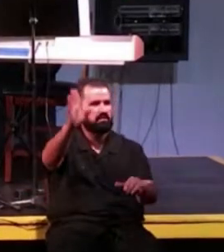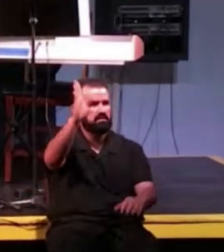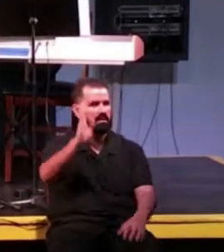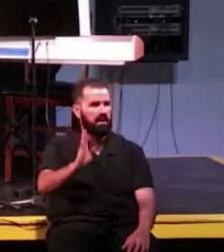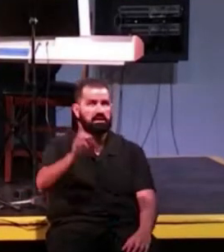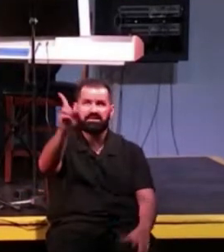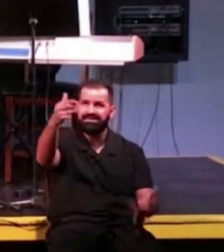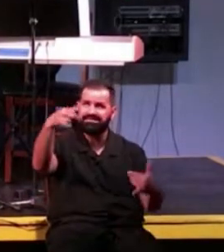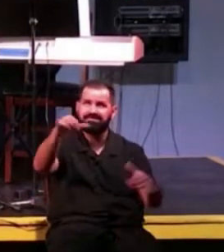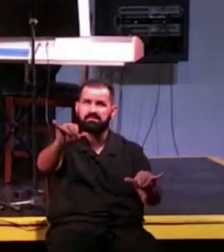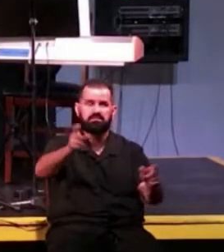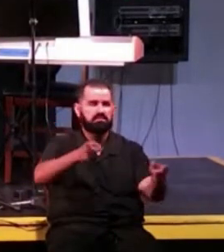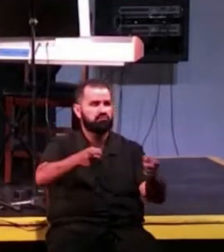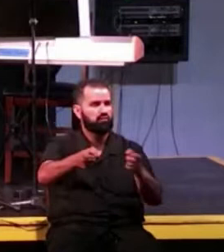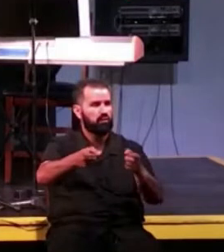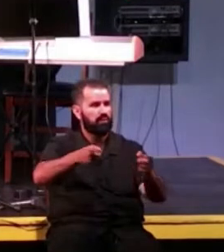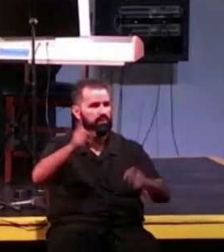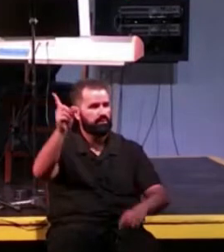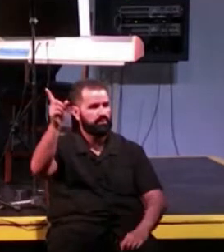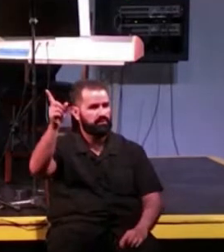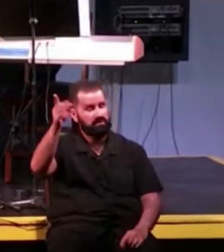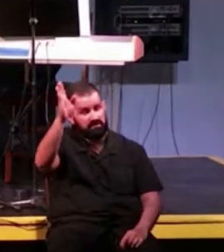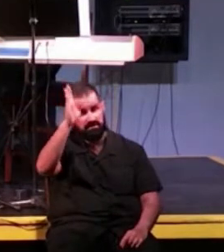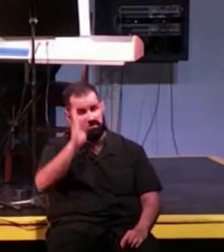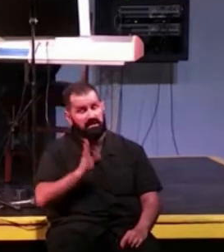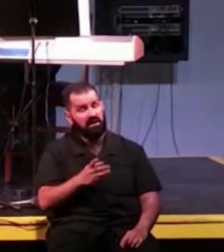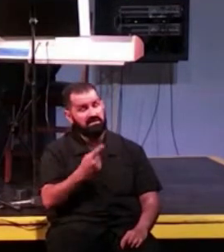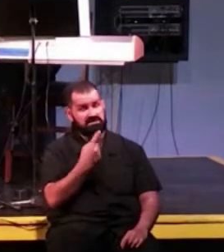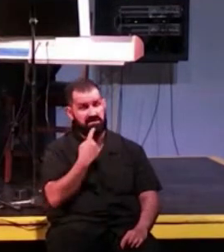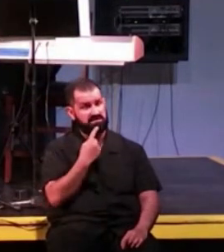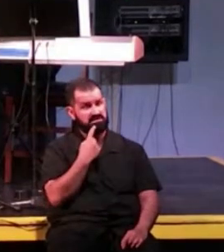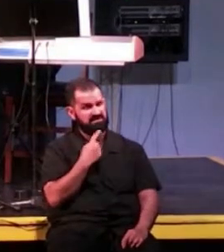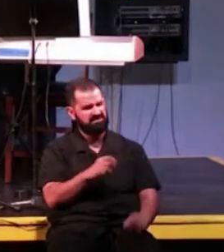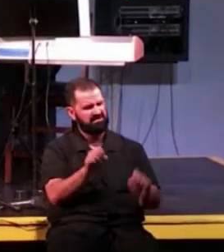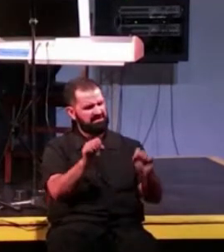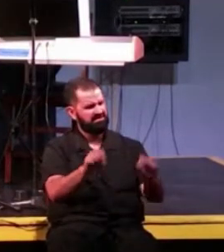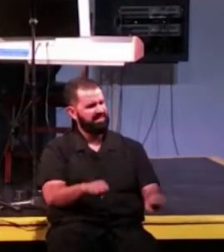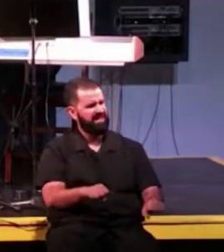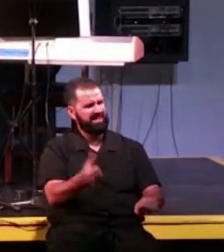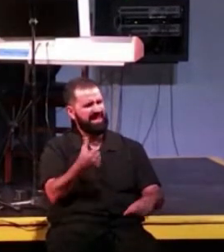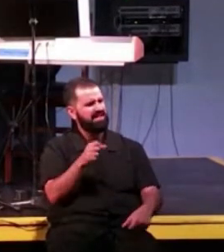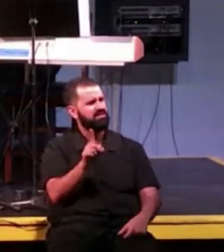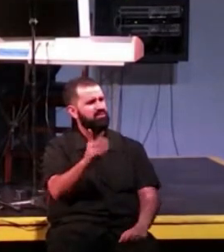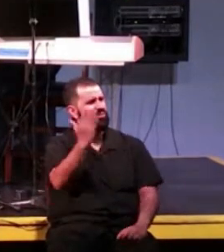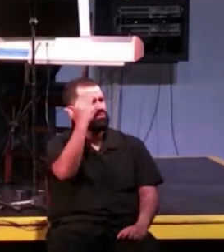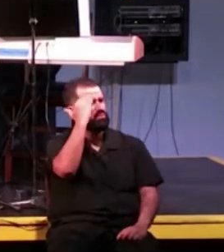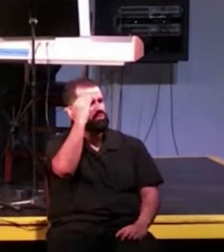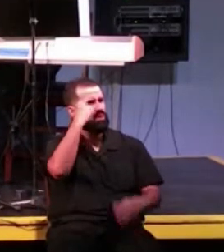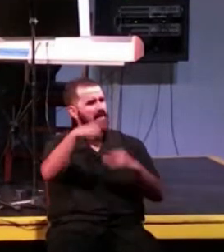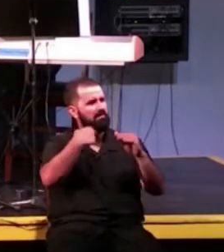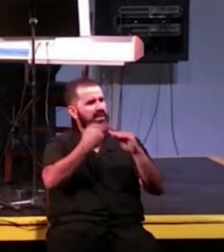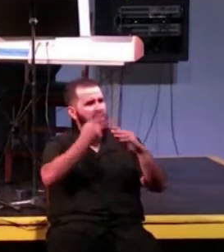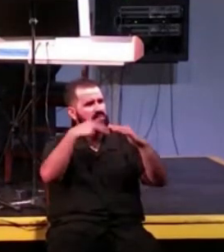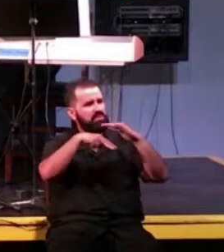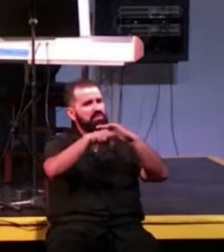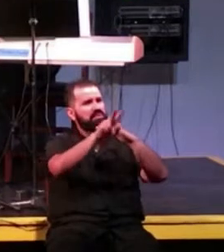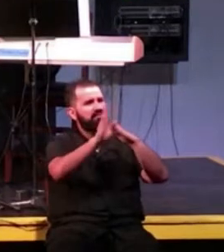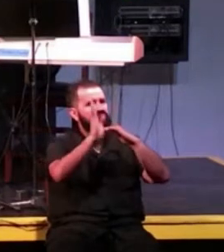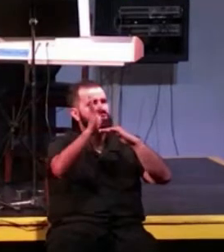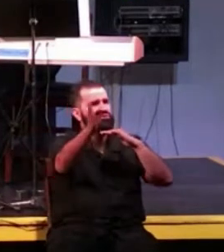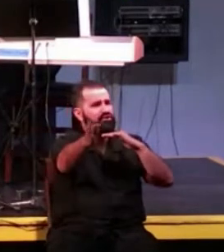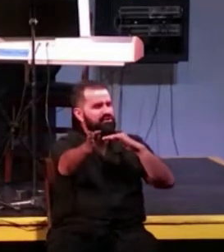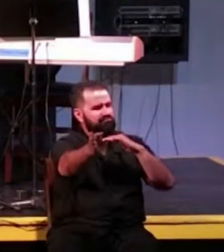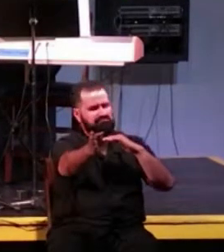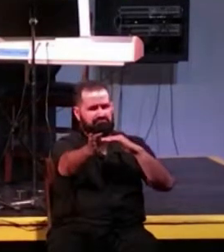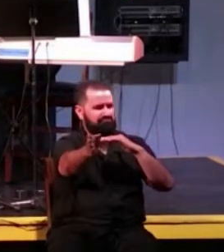control. God says, can anyone discover anything about their future? You know